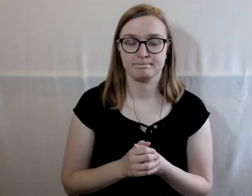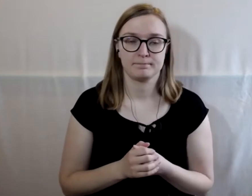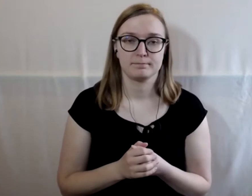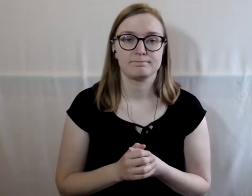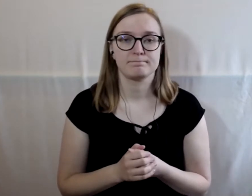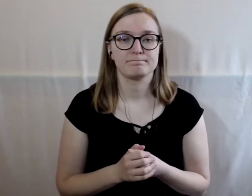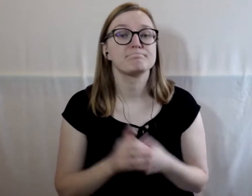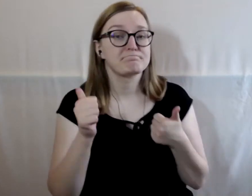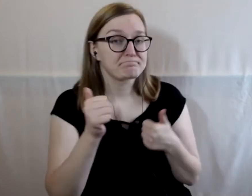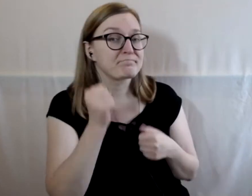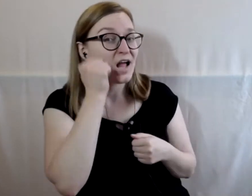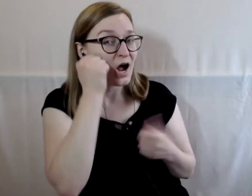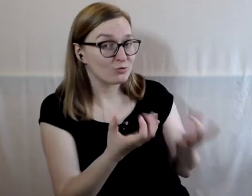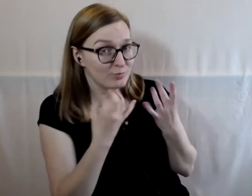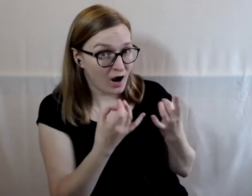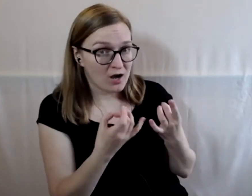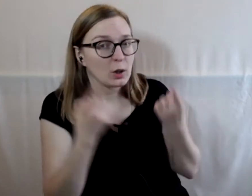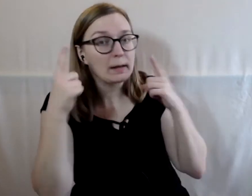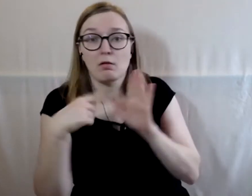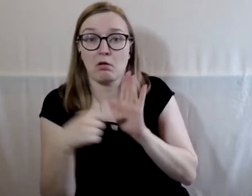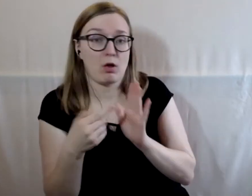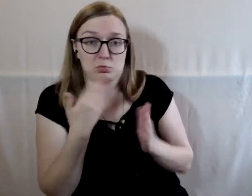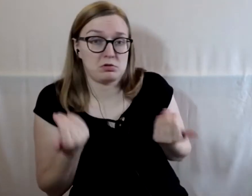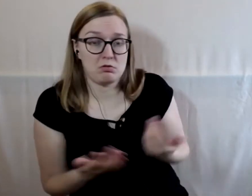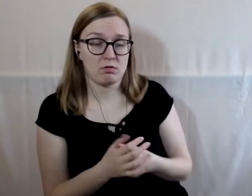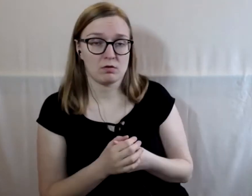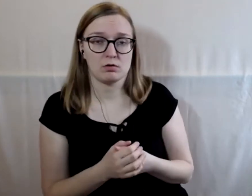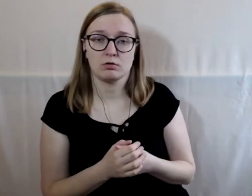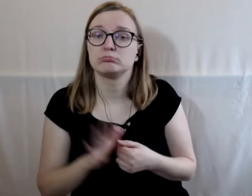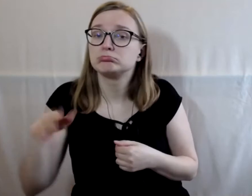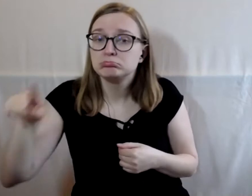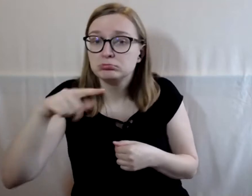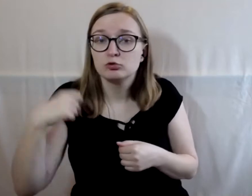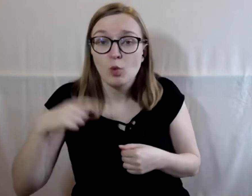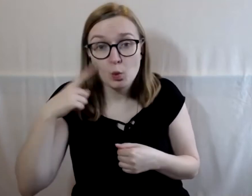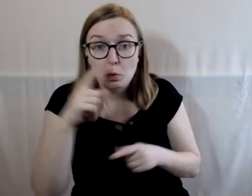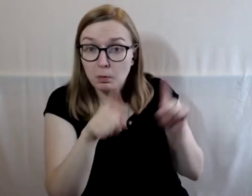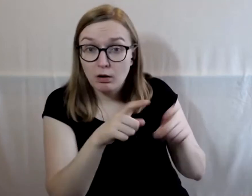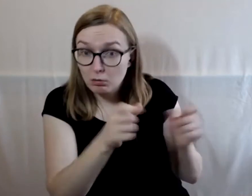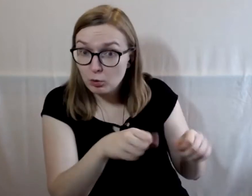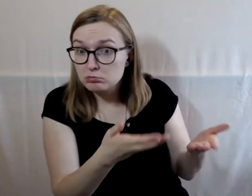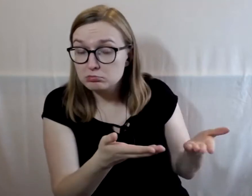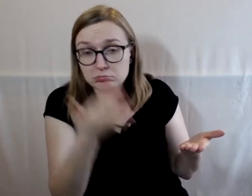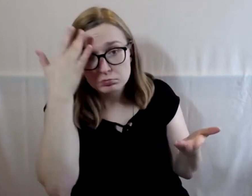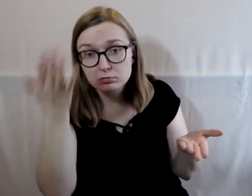I have no more questions. I don't know whether the colleagues have any.